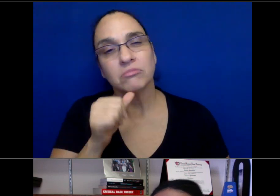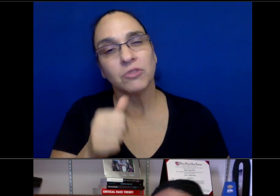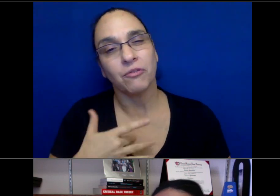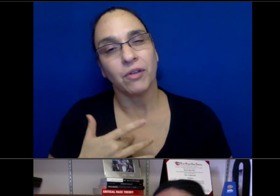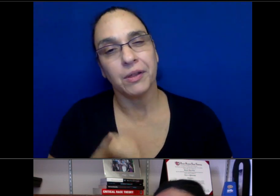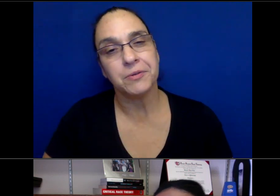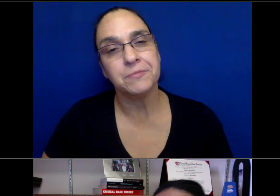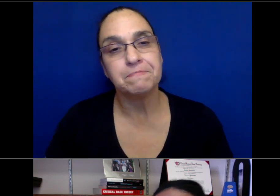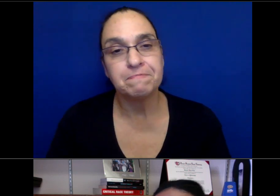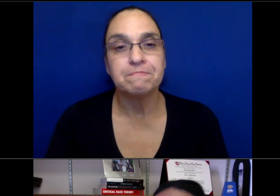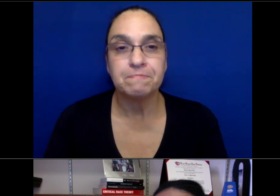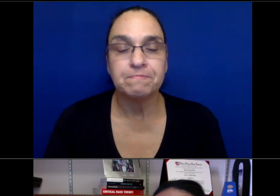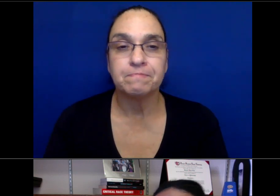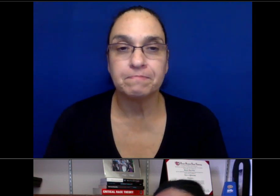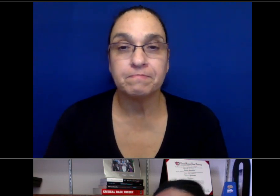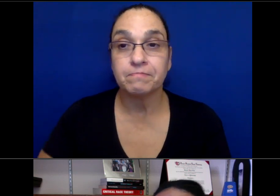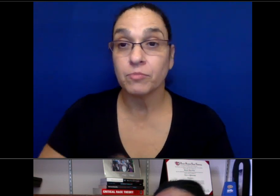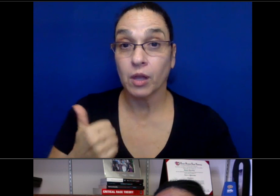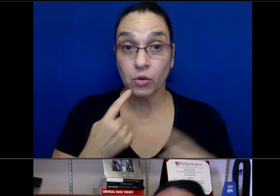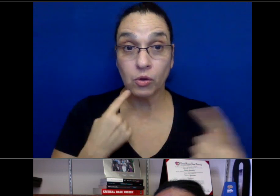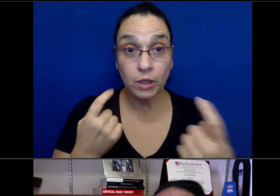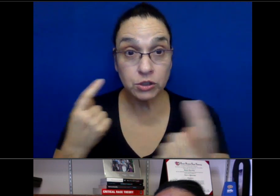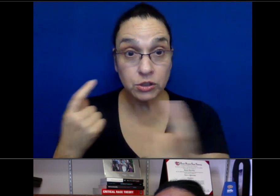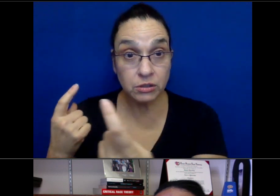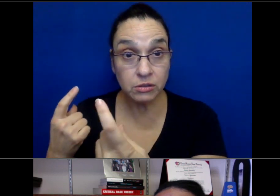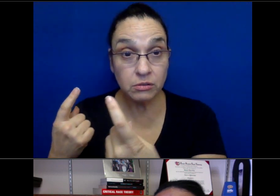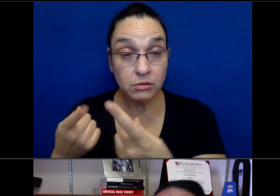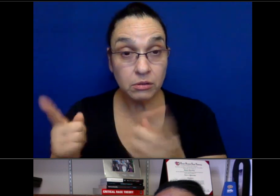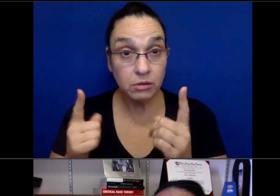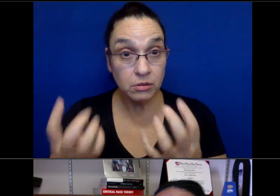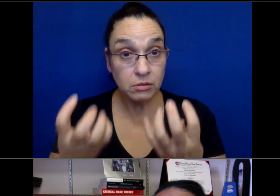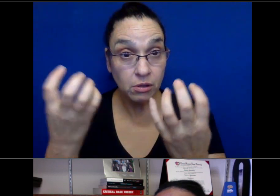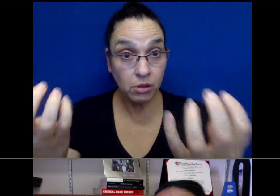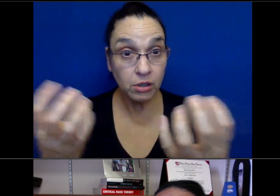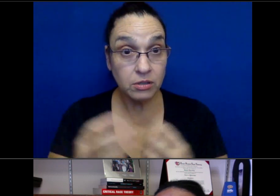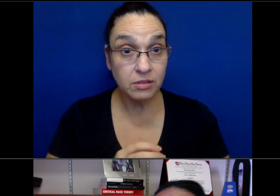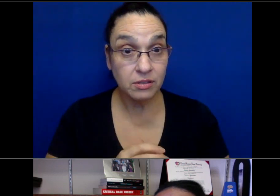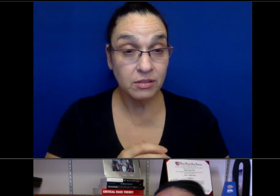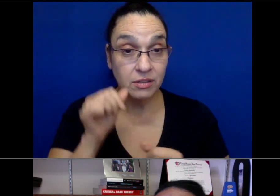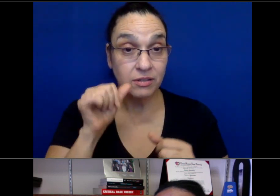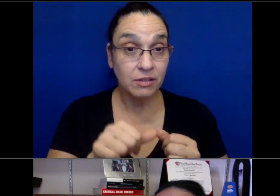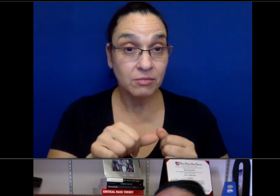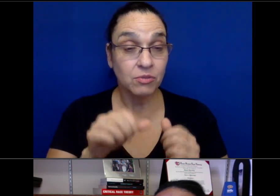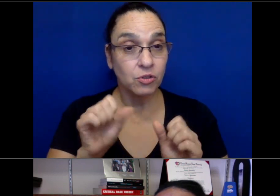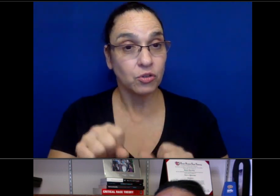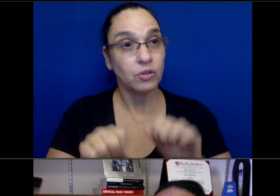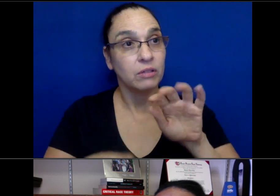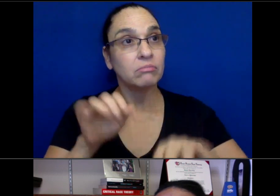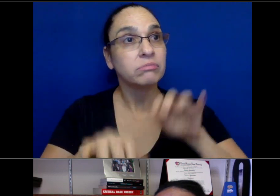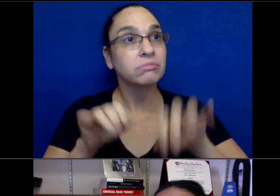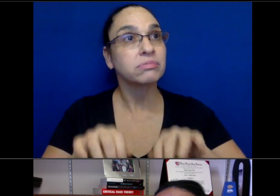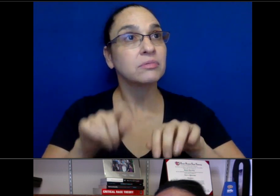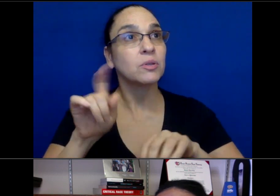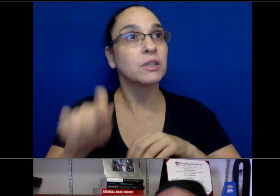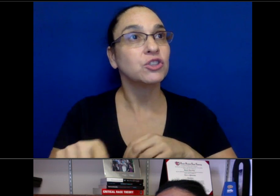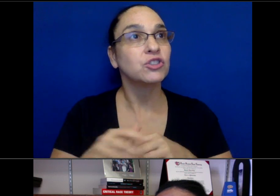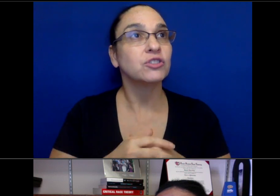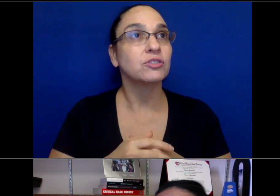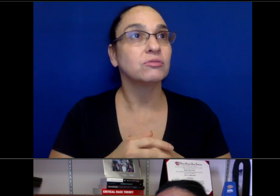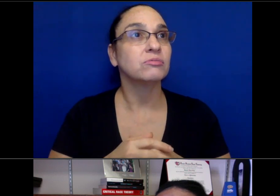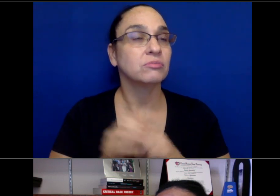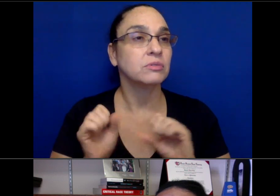Okay, are there any other questions? So for those of you in the audience, remember you can use the questions widget on your dashboard to ask